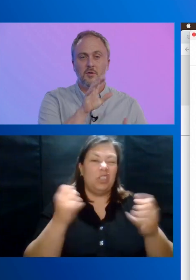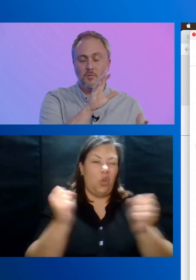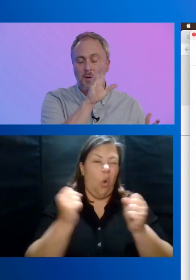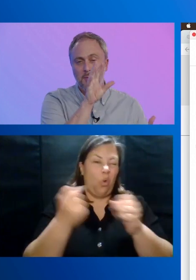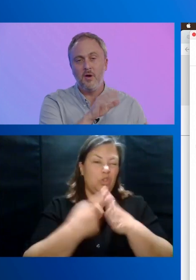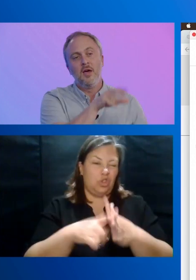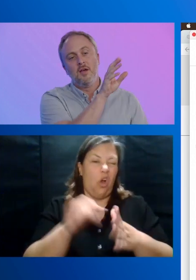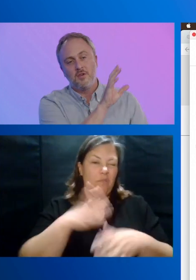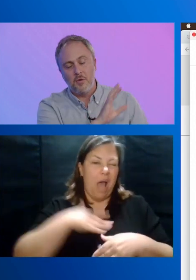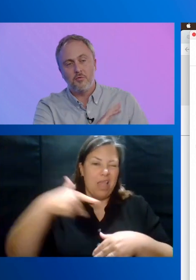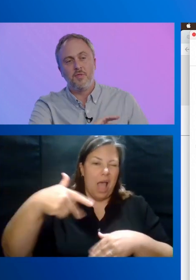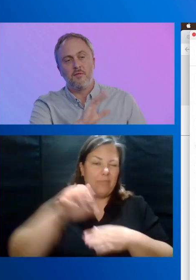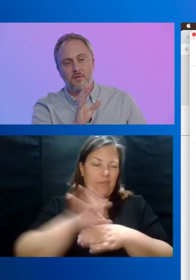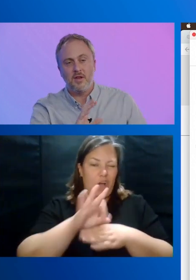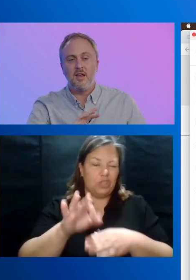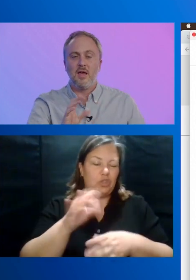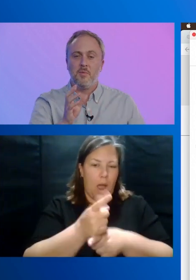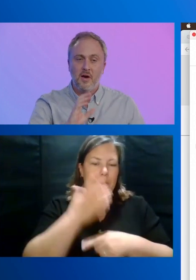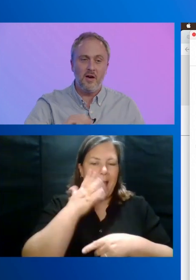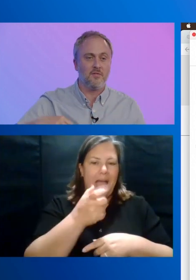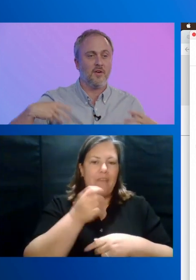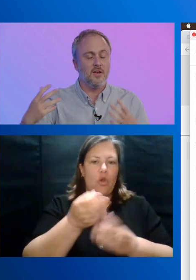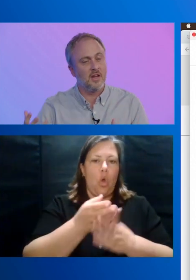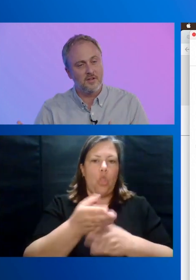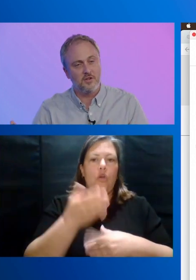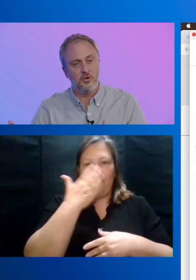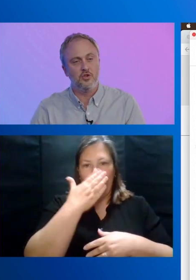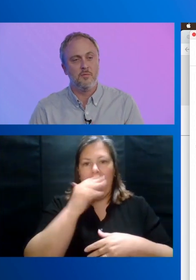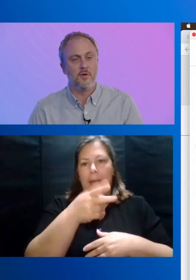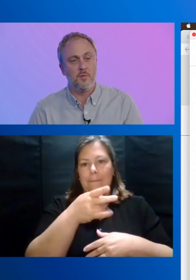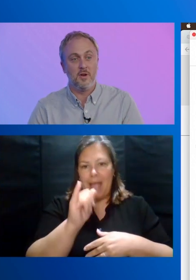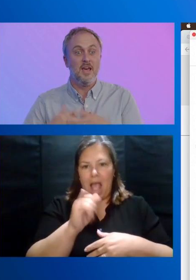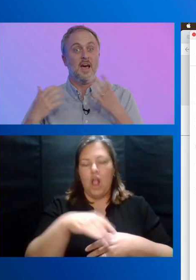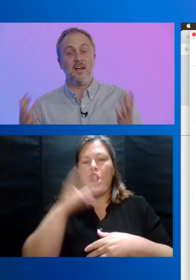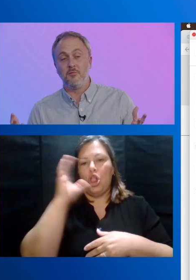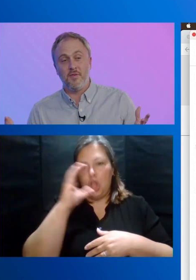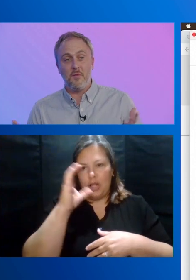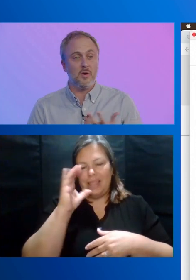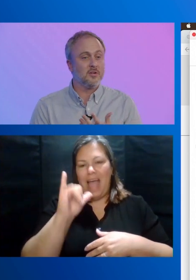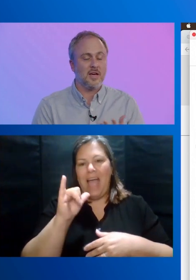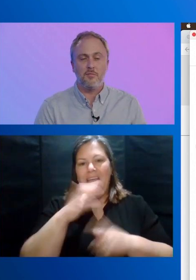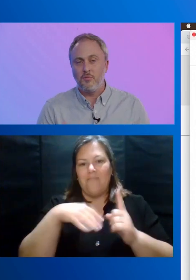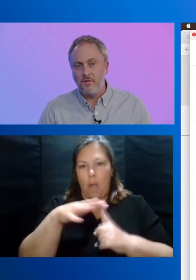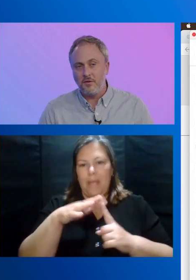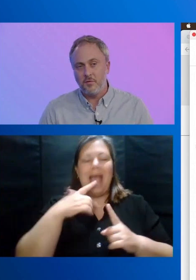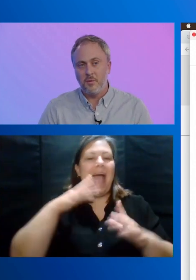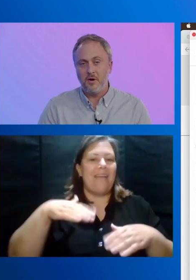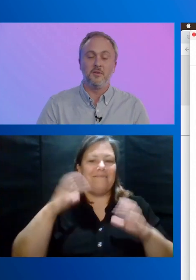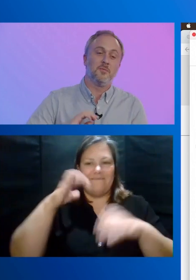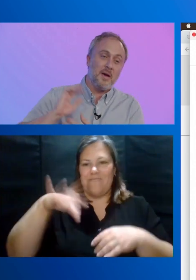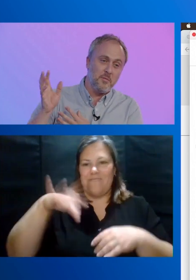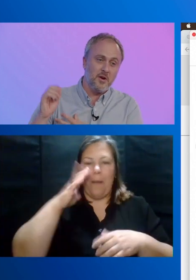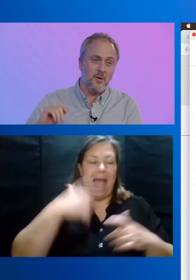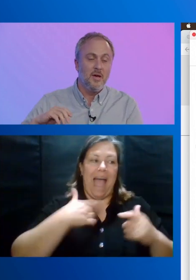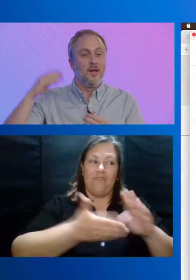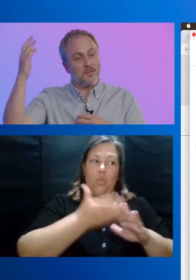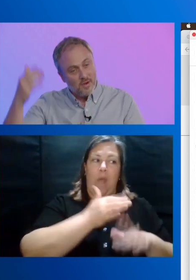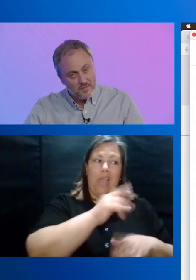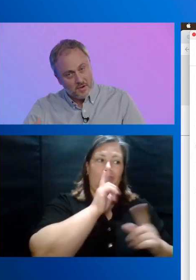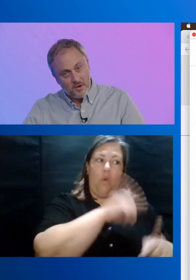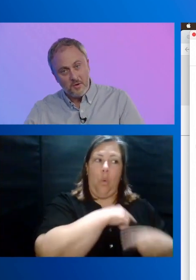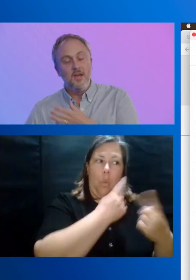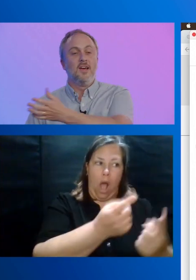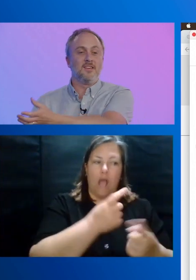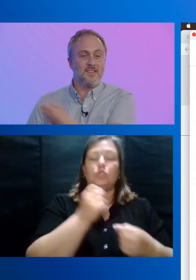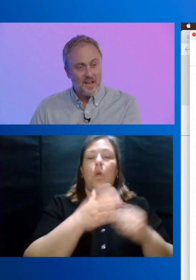right? You remember, it's going through that front-end API. It's finding an execution environment. Hasn't found one because I haven't run this for a while. It's spanned one up. It's